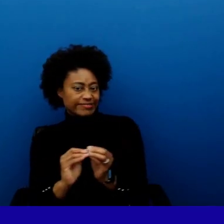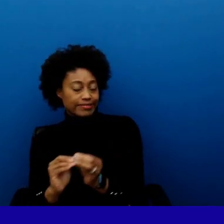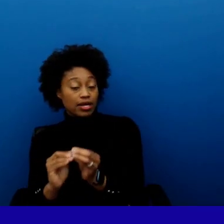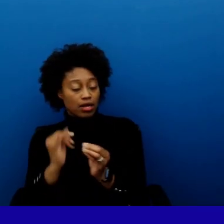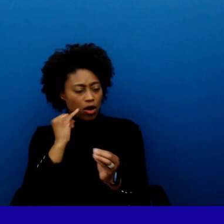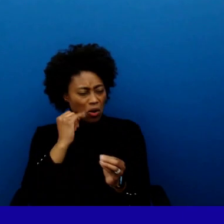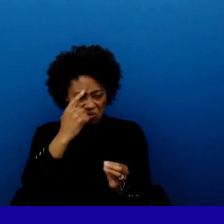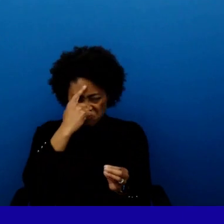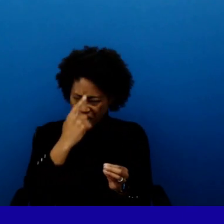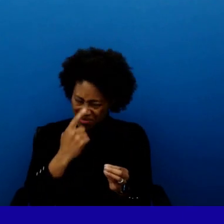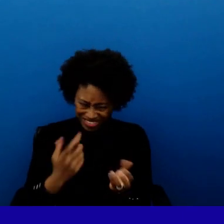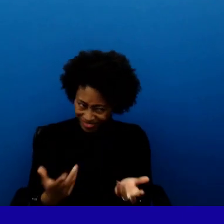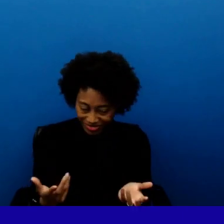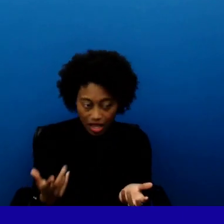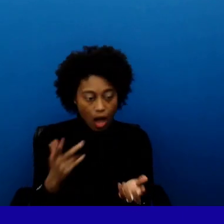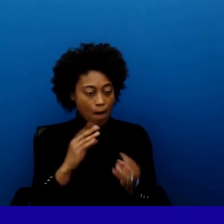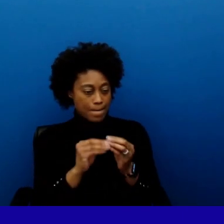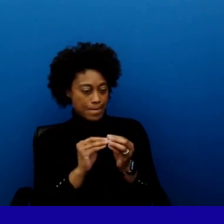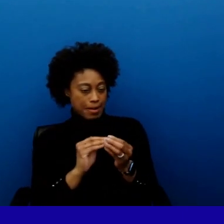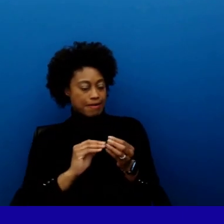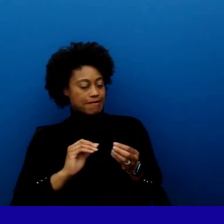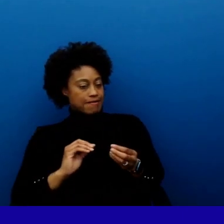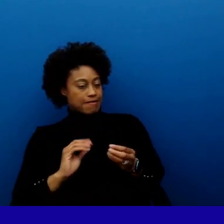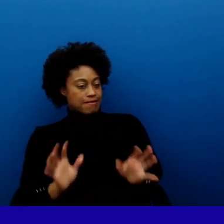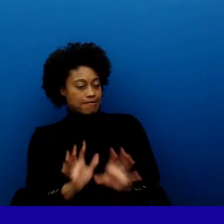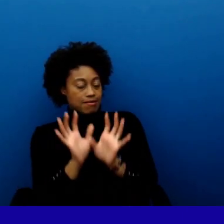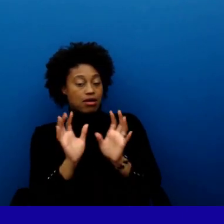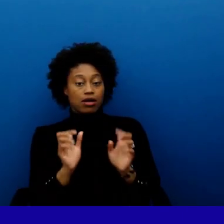don't make sense. But there's